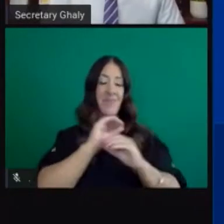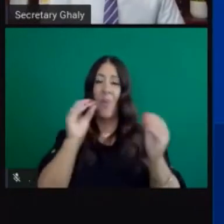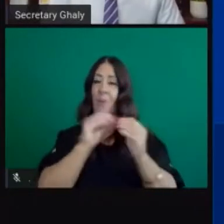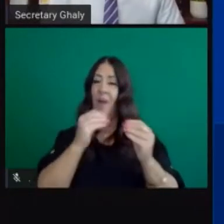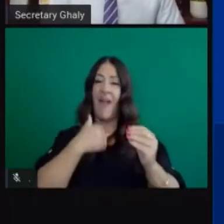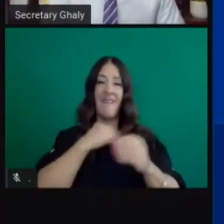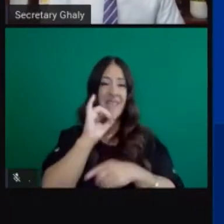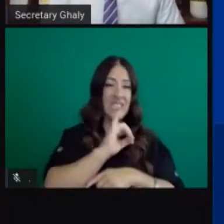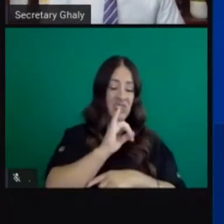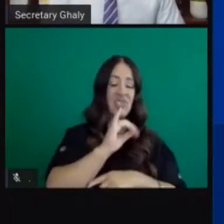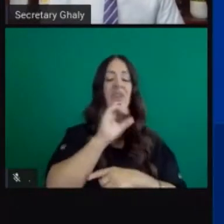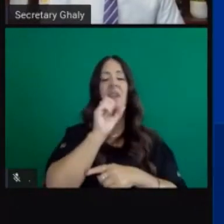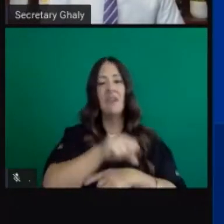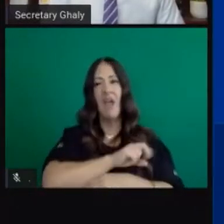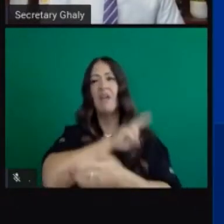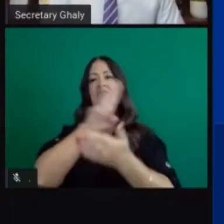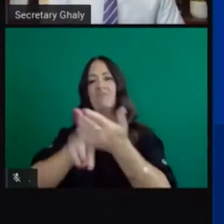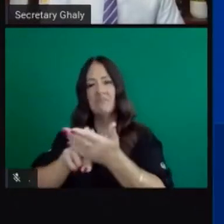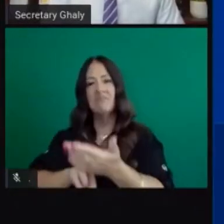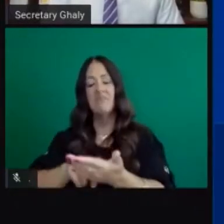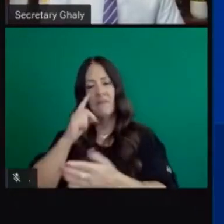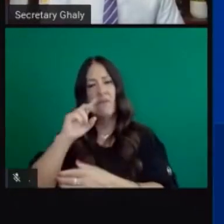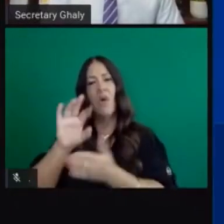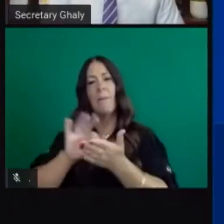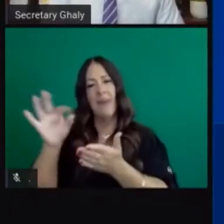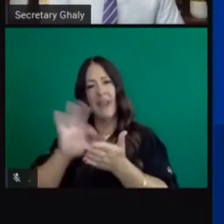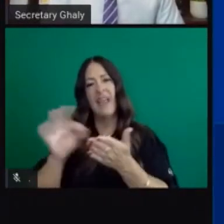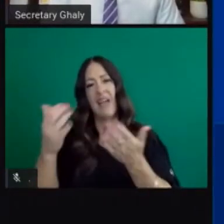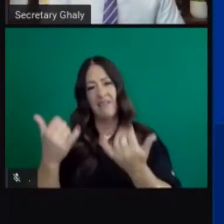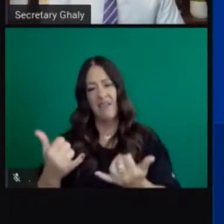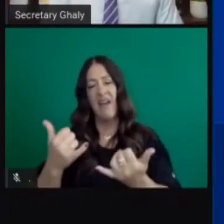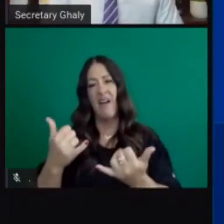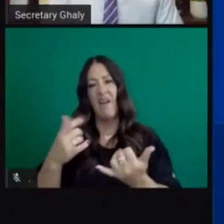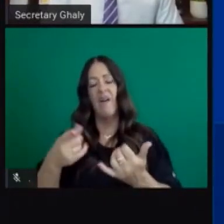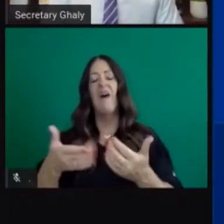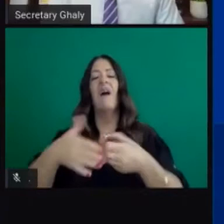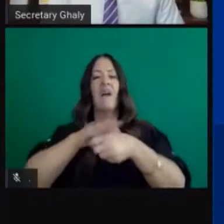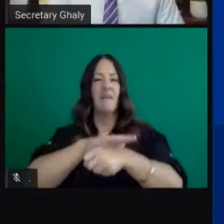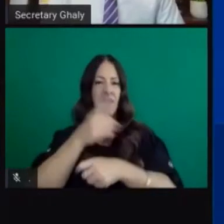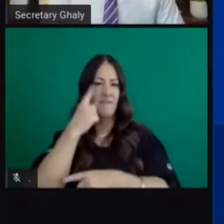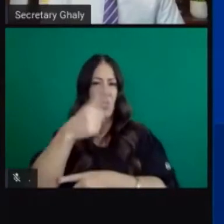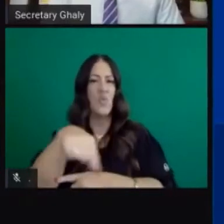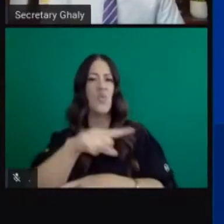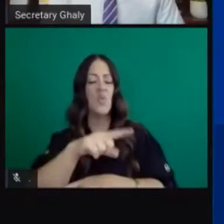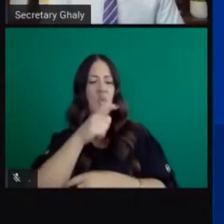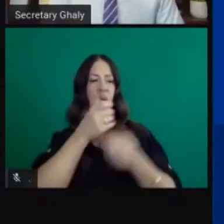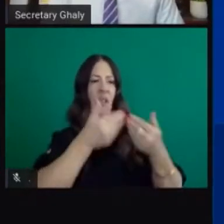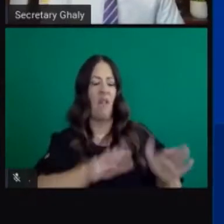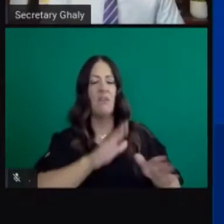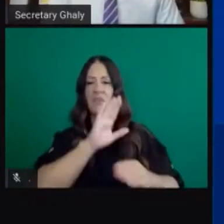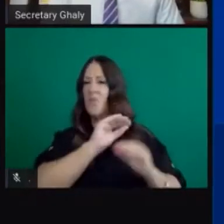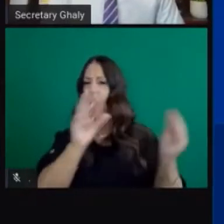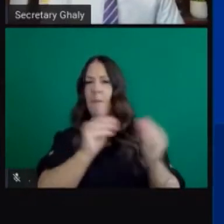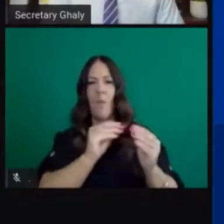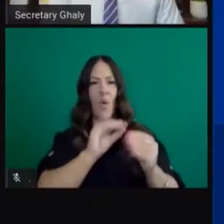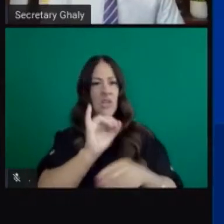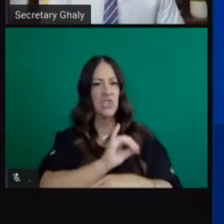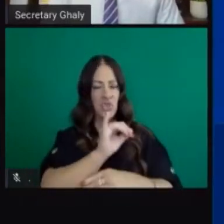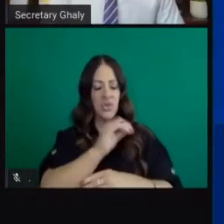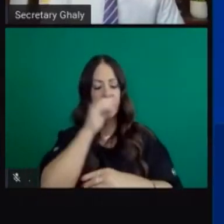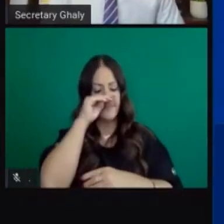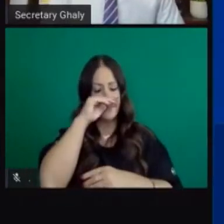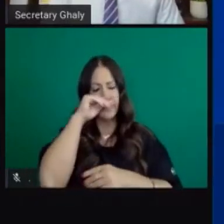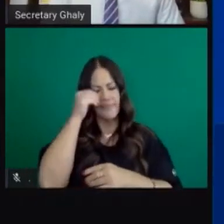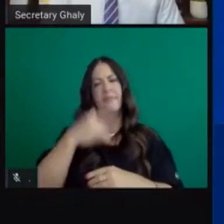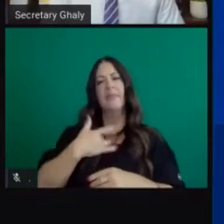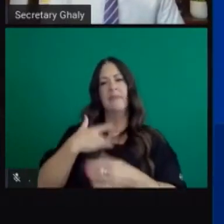and Medi-Cal becomes an important, convenient way to continue having that coverage that we think is so important and